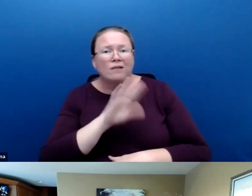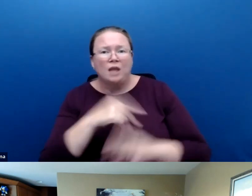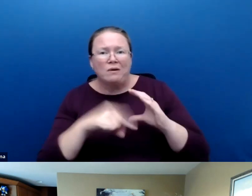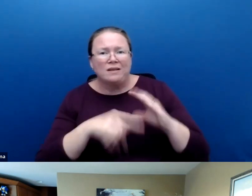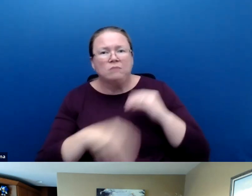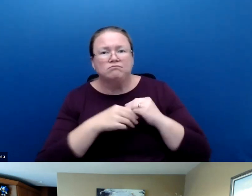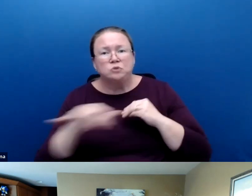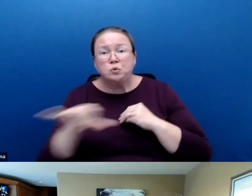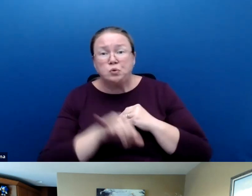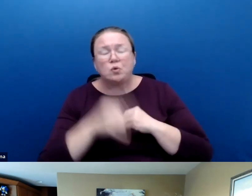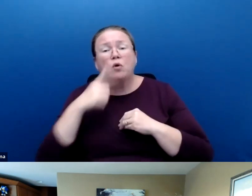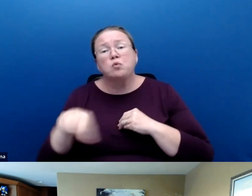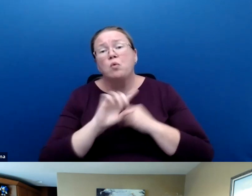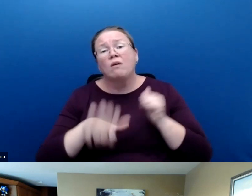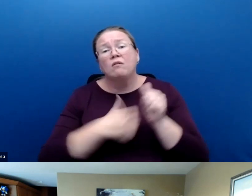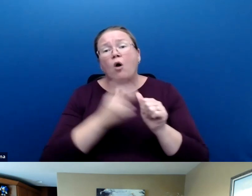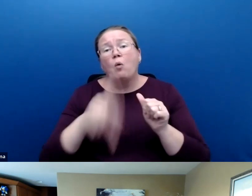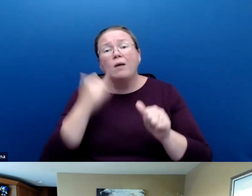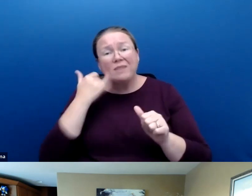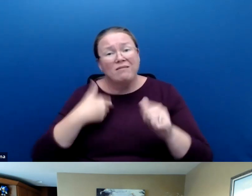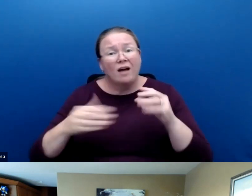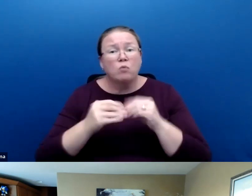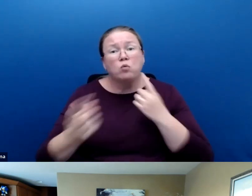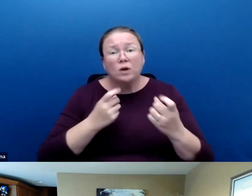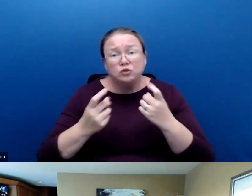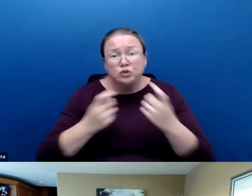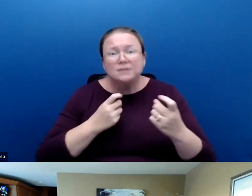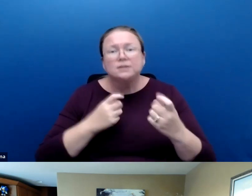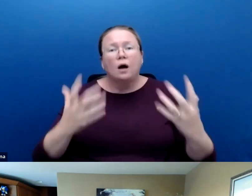there as well, for you to follow up if you have additional questions.